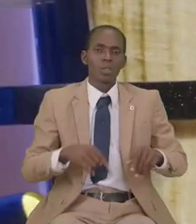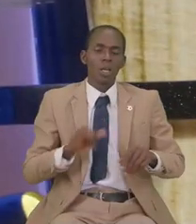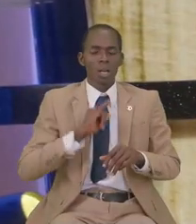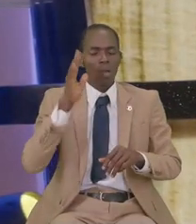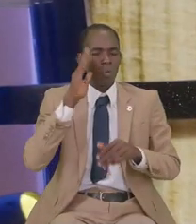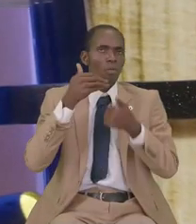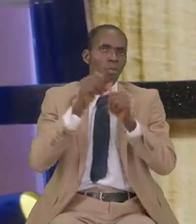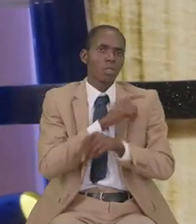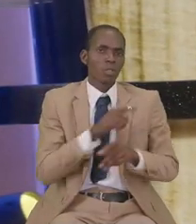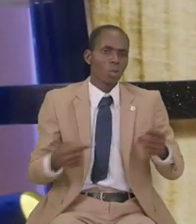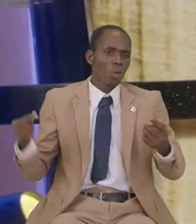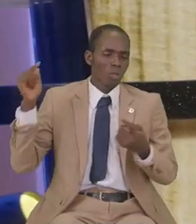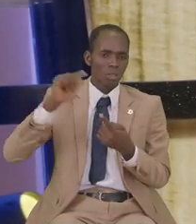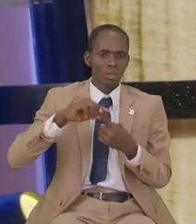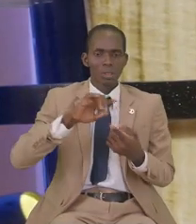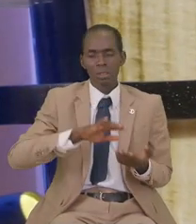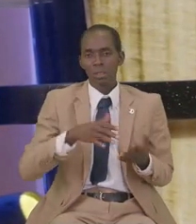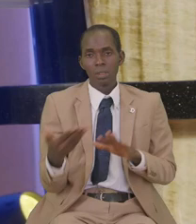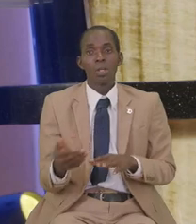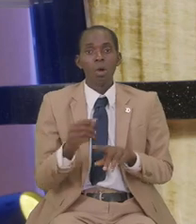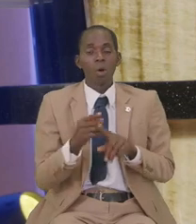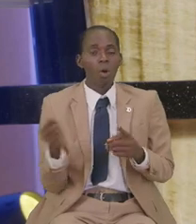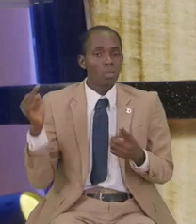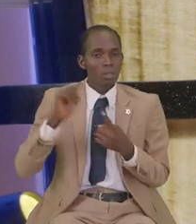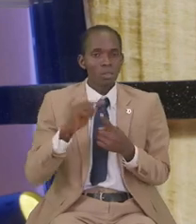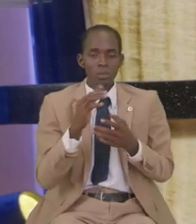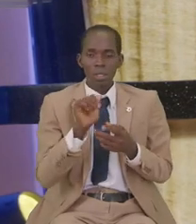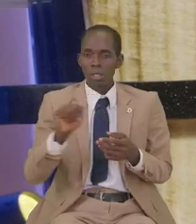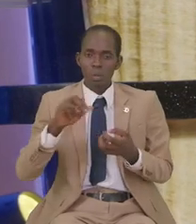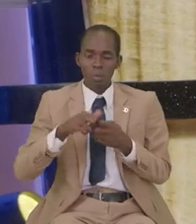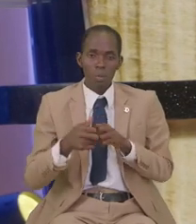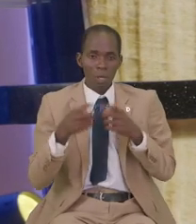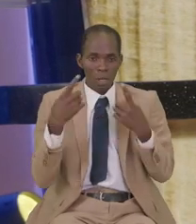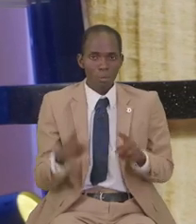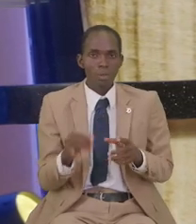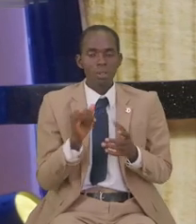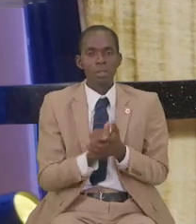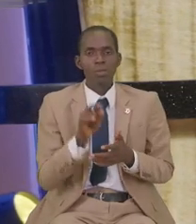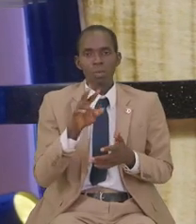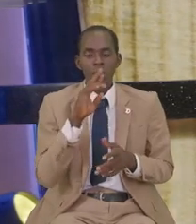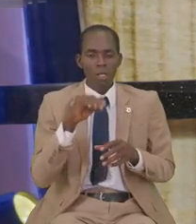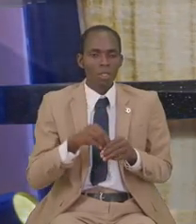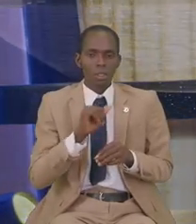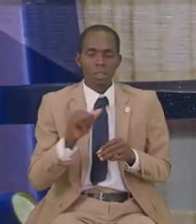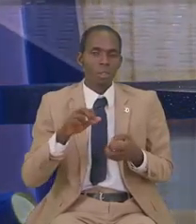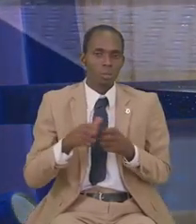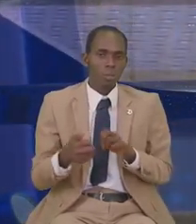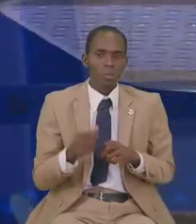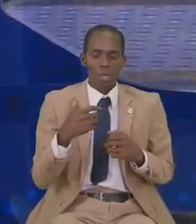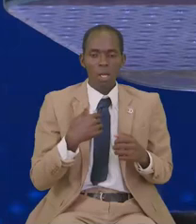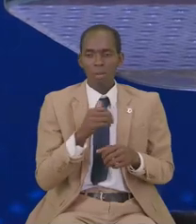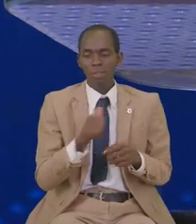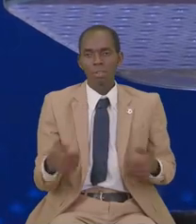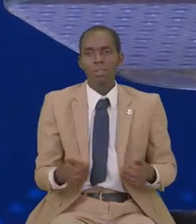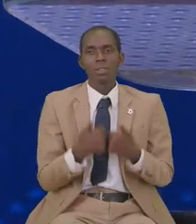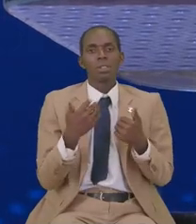die. Until a problem happens, that now you are in a situation and you have a challenge, and